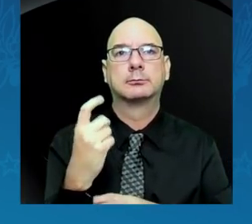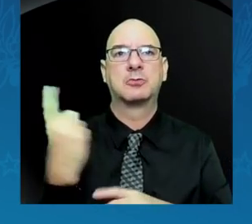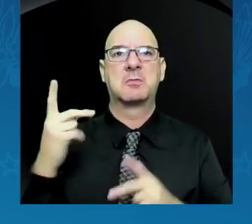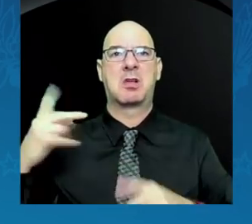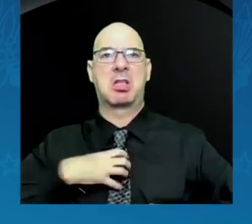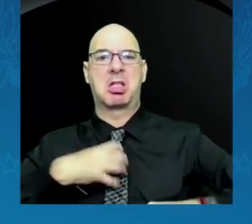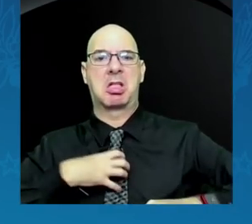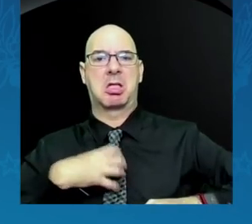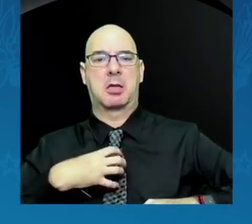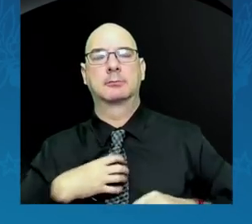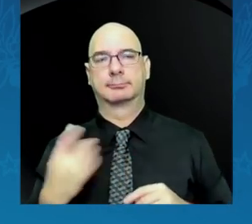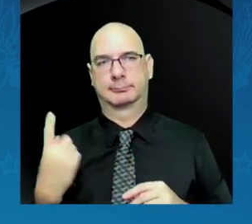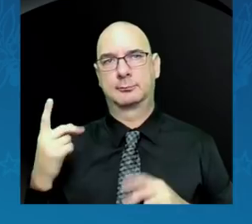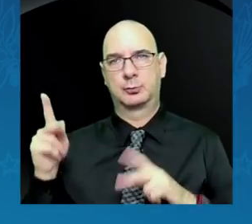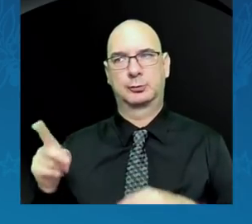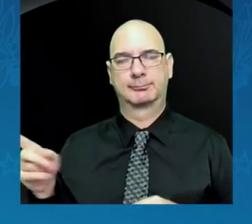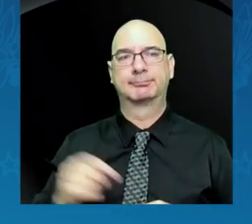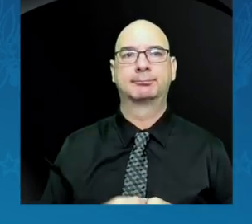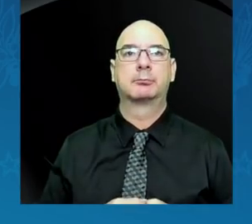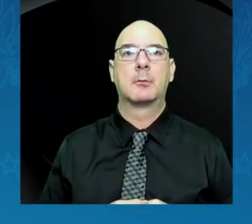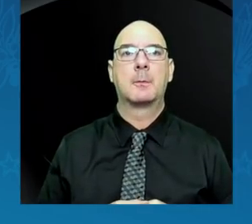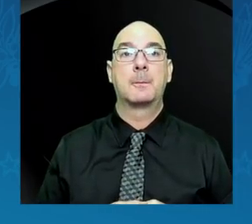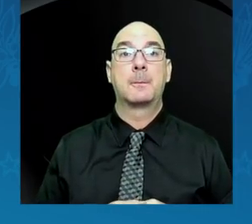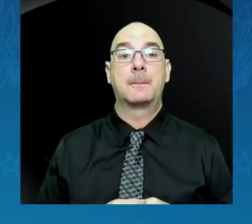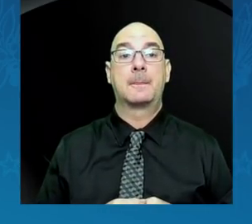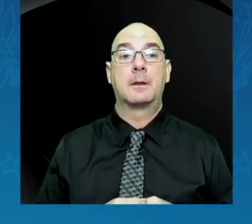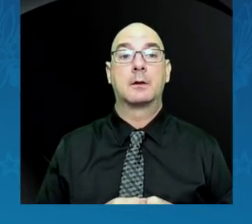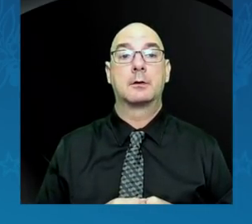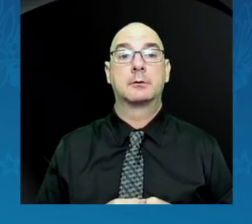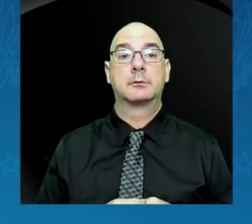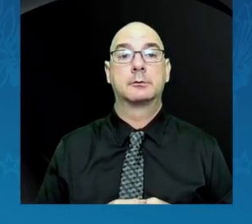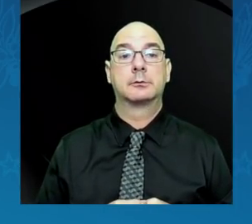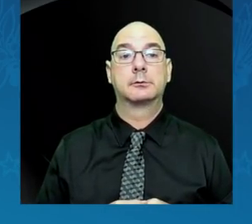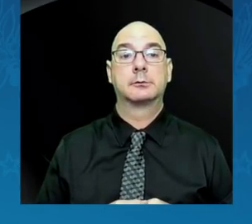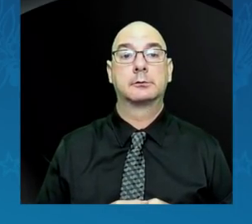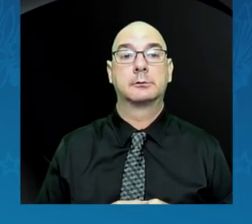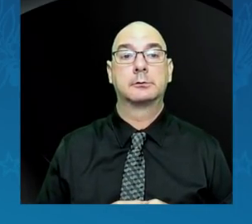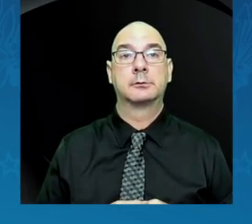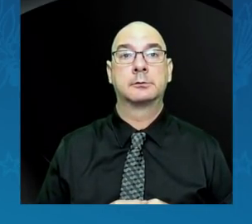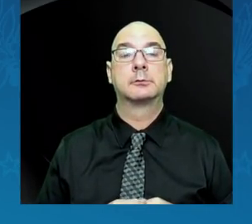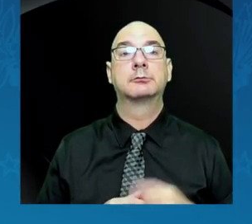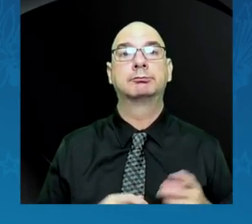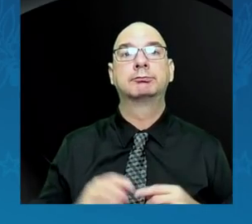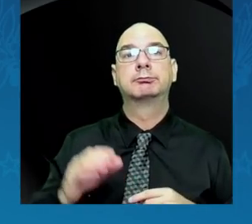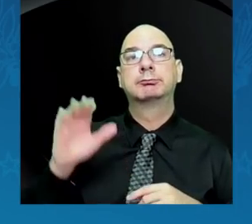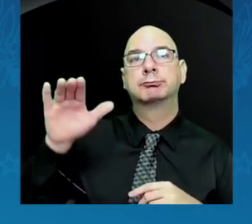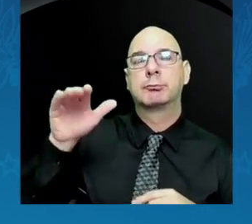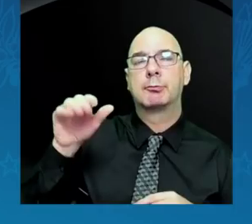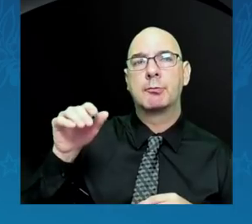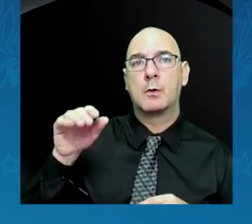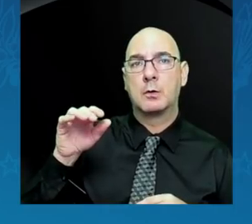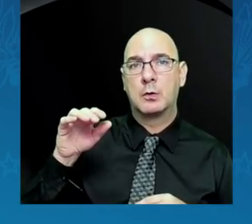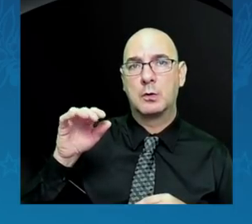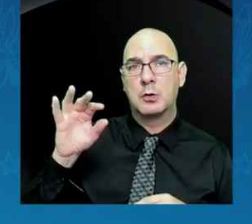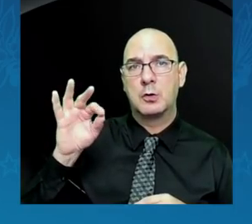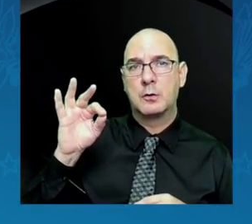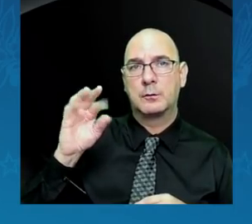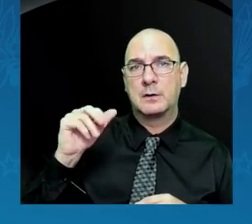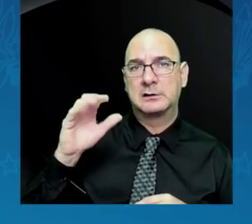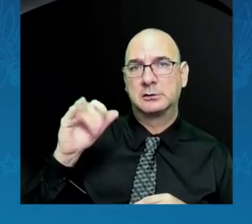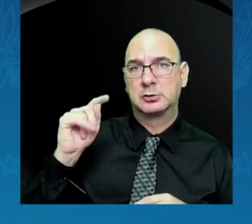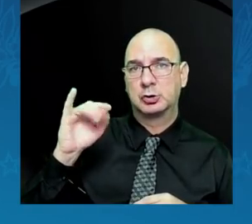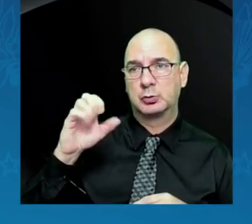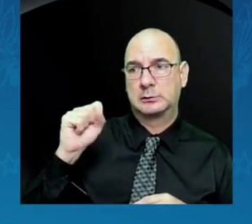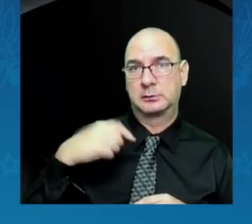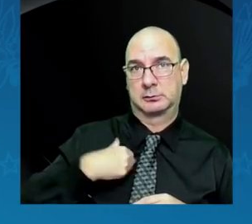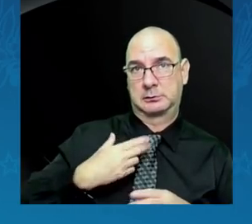I will hold the mic. Mrs. Vice President, this is François Clemenceau with Le Journal du Dimanche. I would like you please to comment on